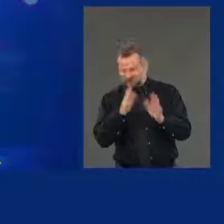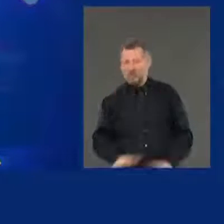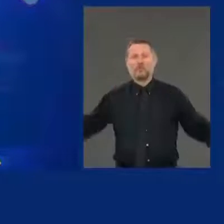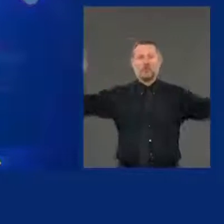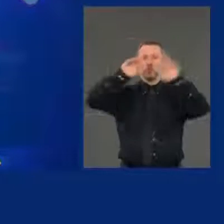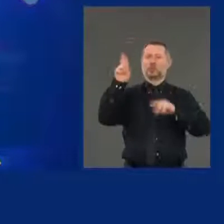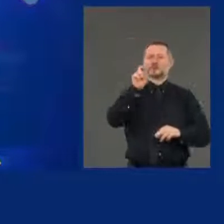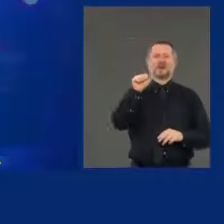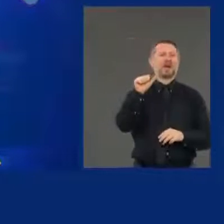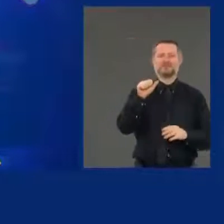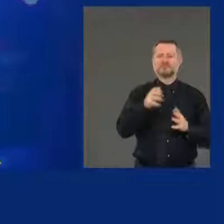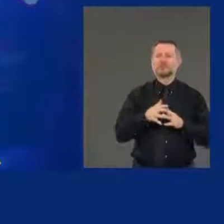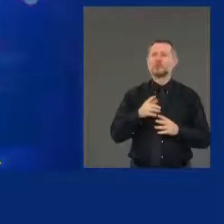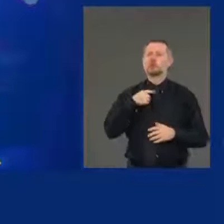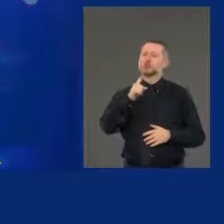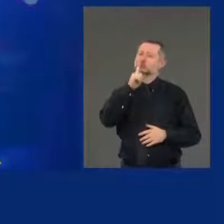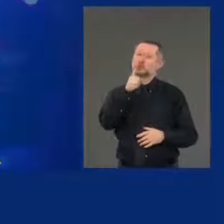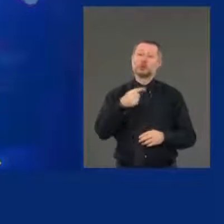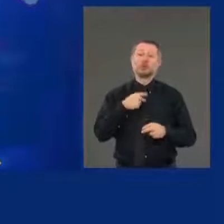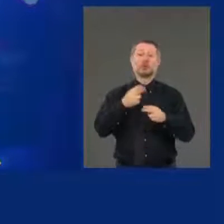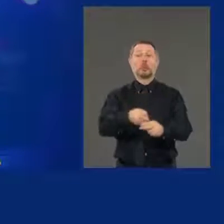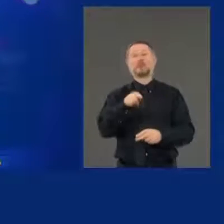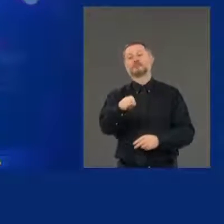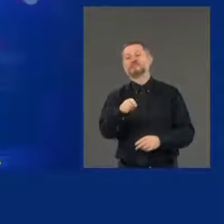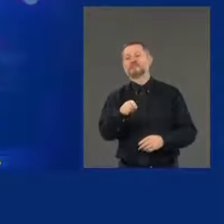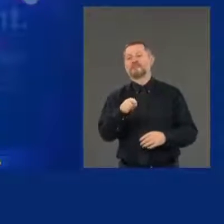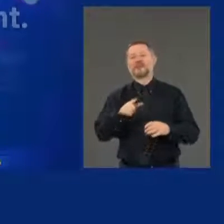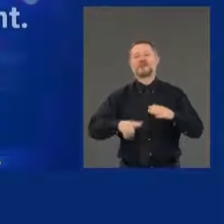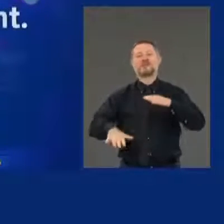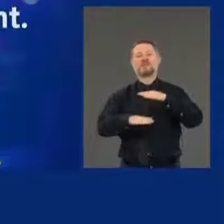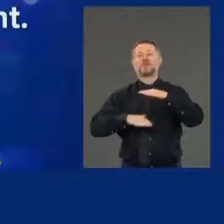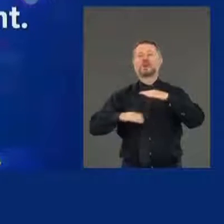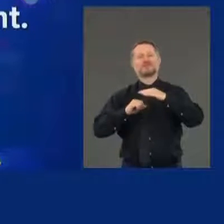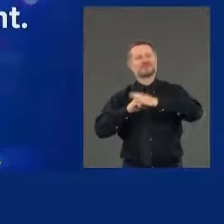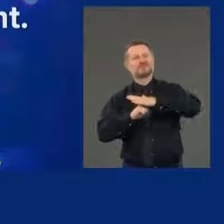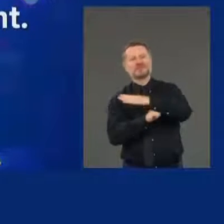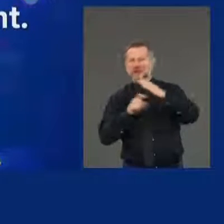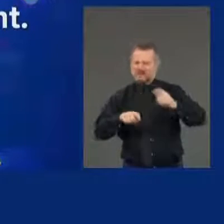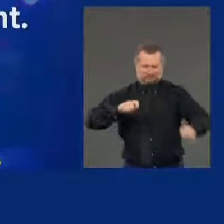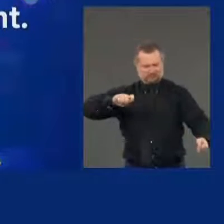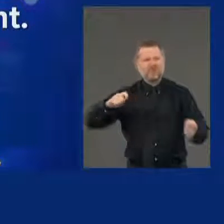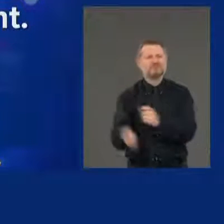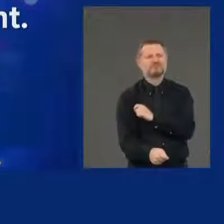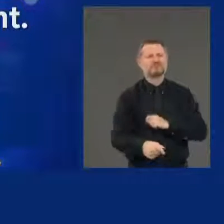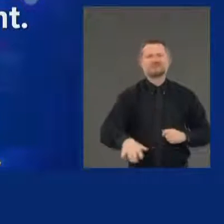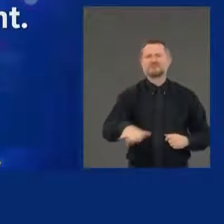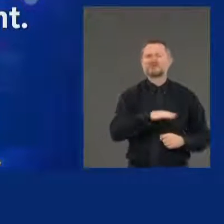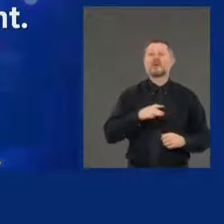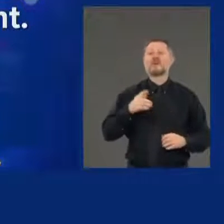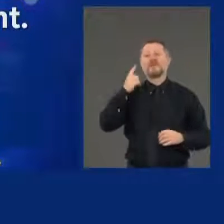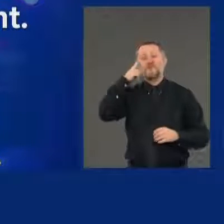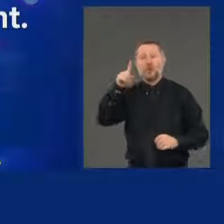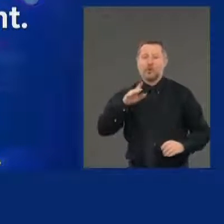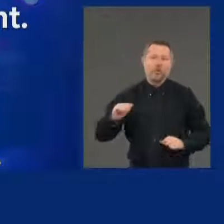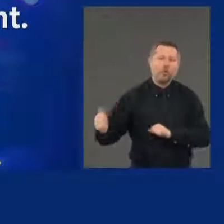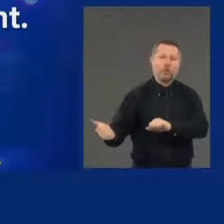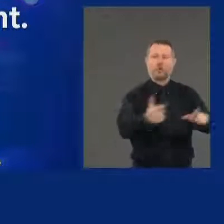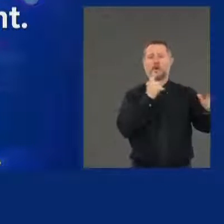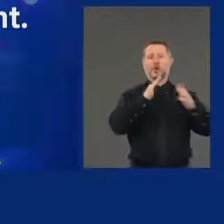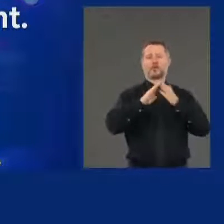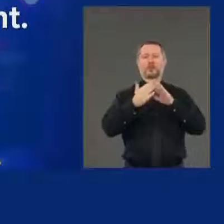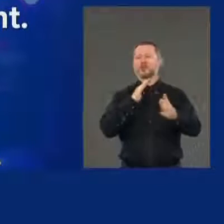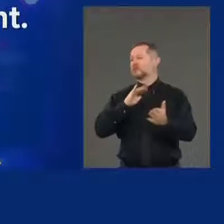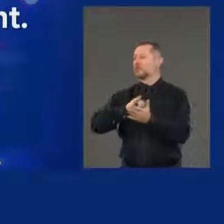a fundamental transformational change for every community in this state.